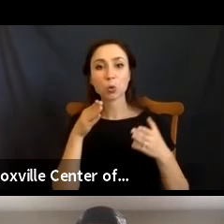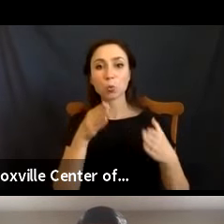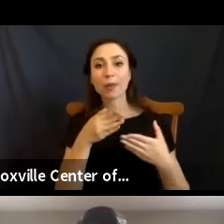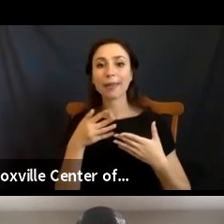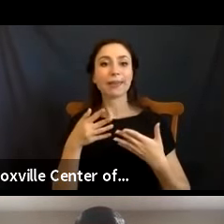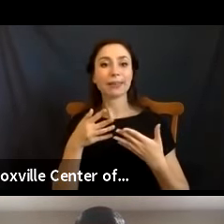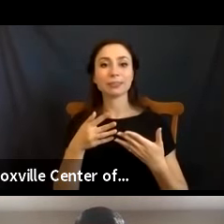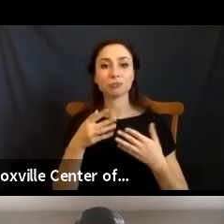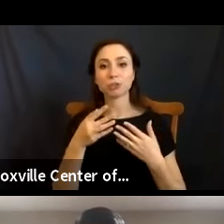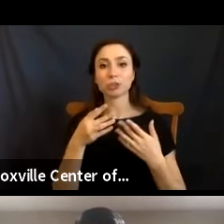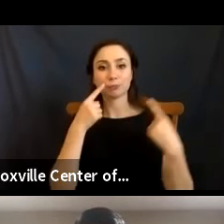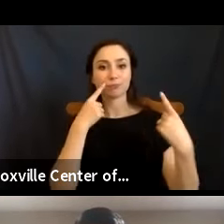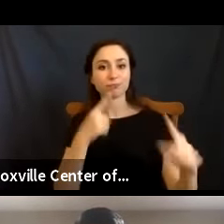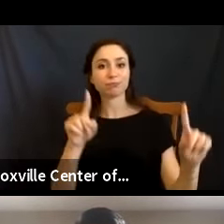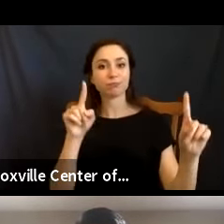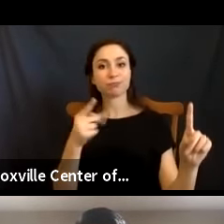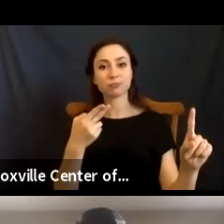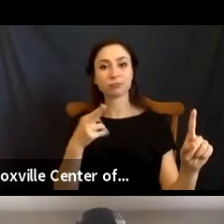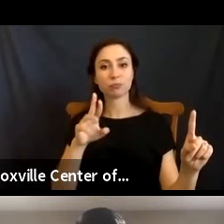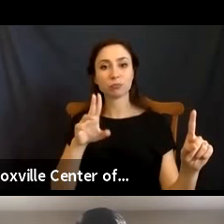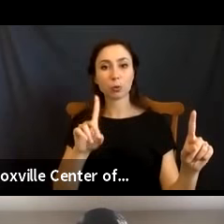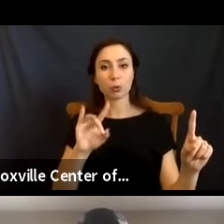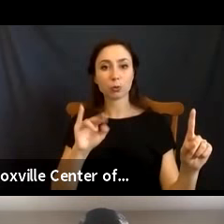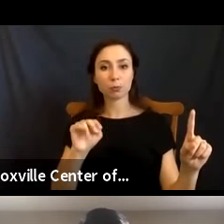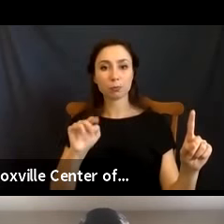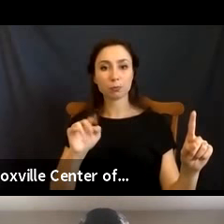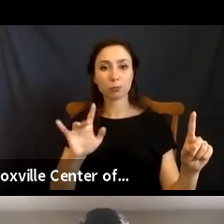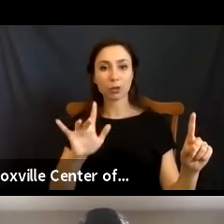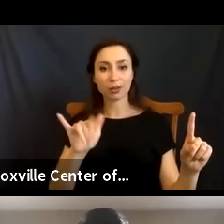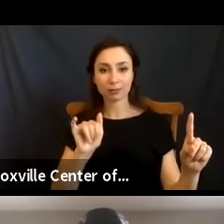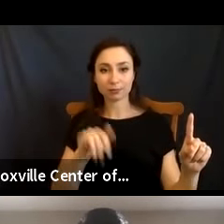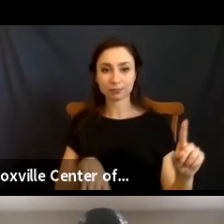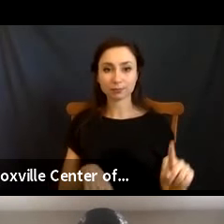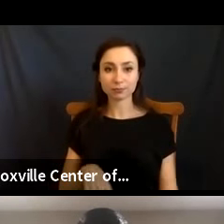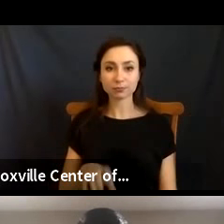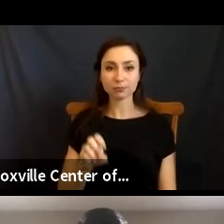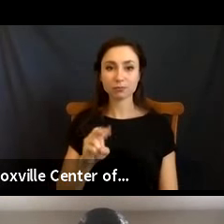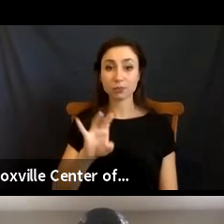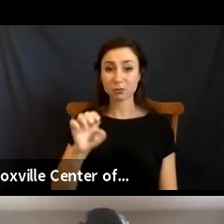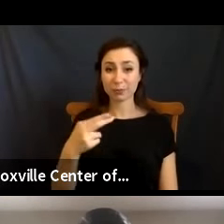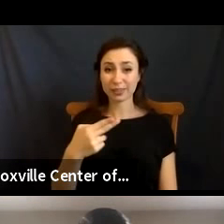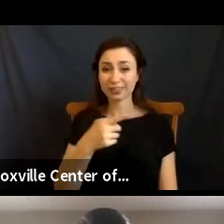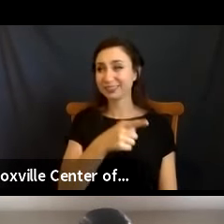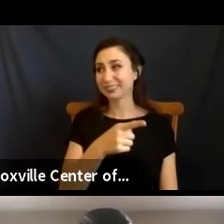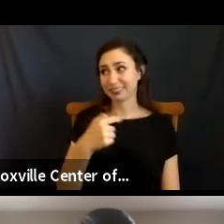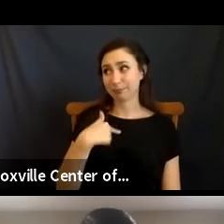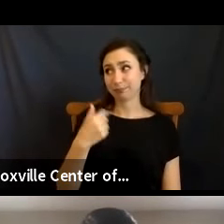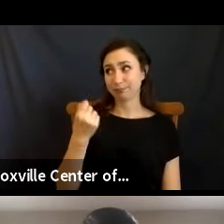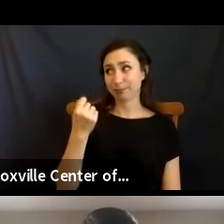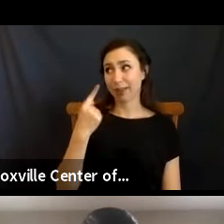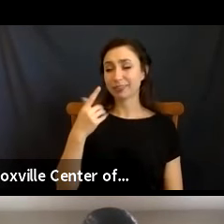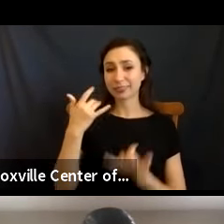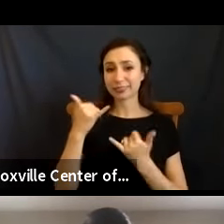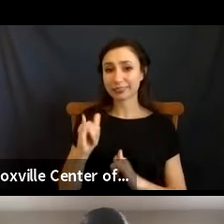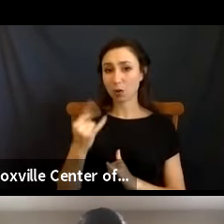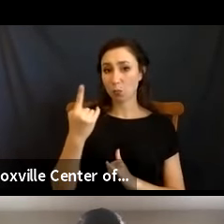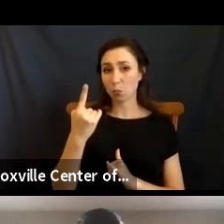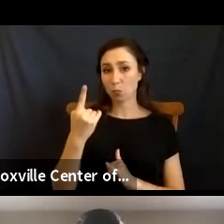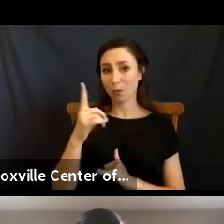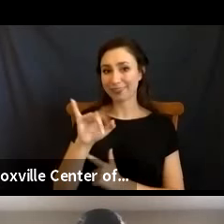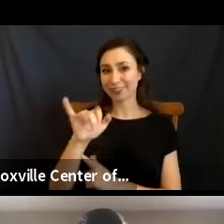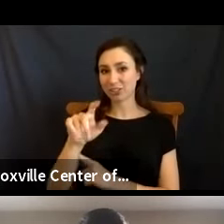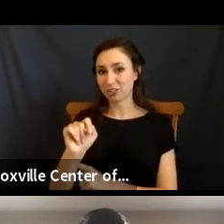immunity. I mean, as I understand, we're still in the single-digit percentage as far as infection.